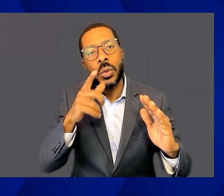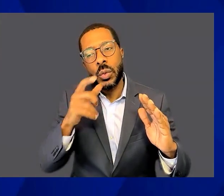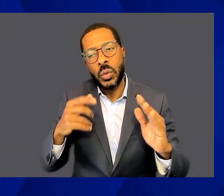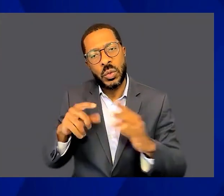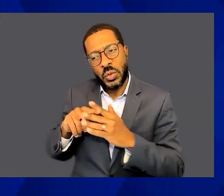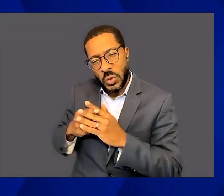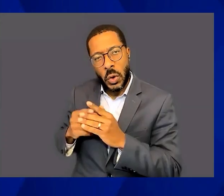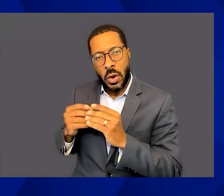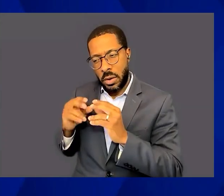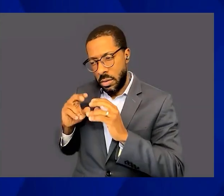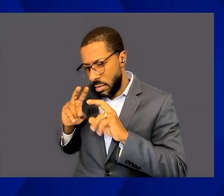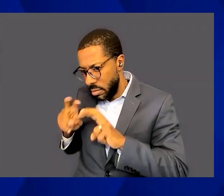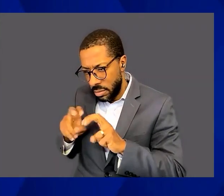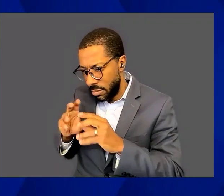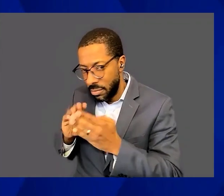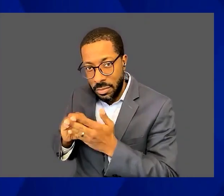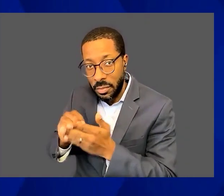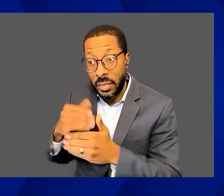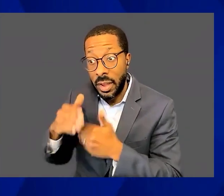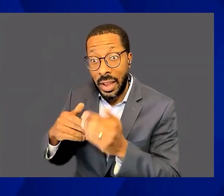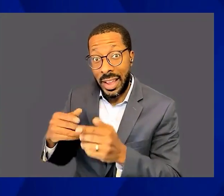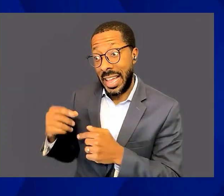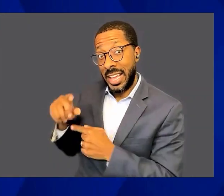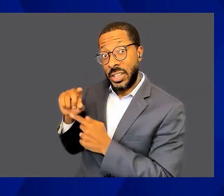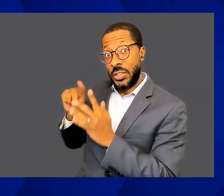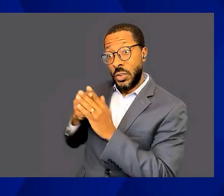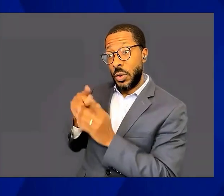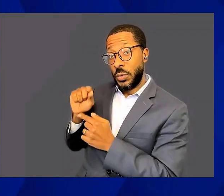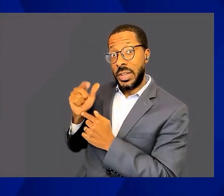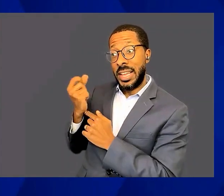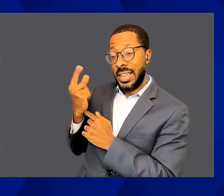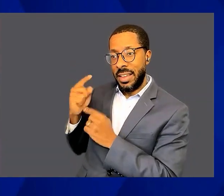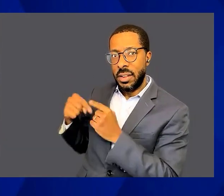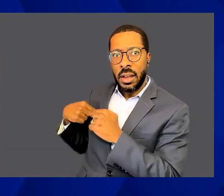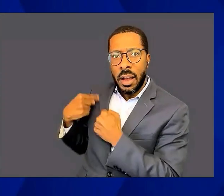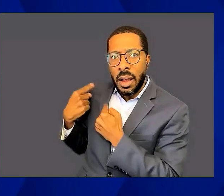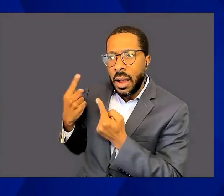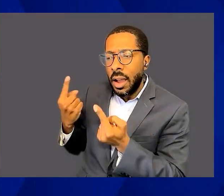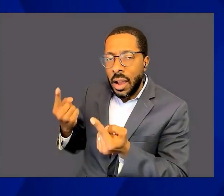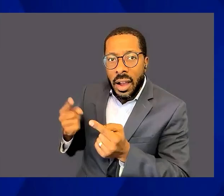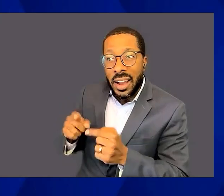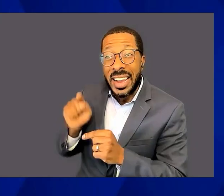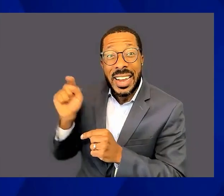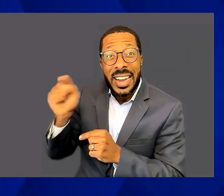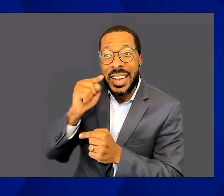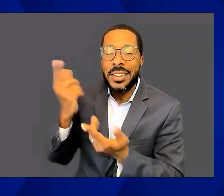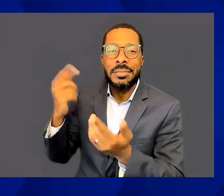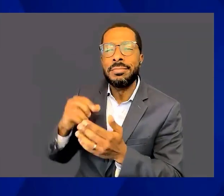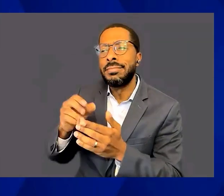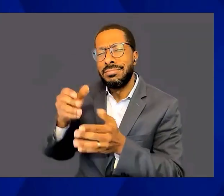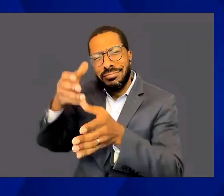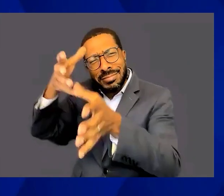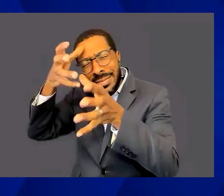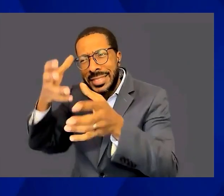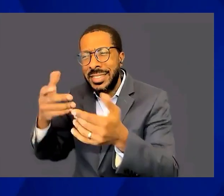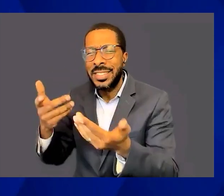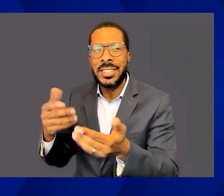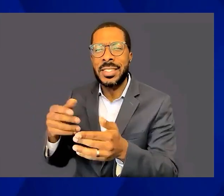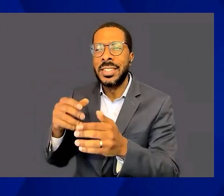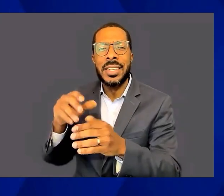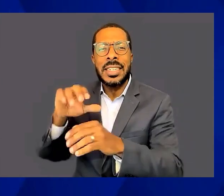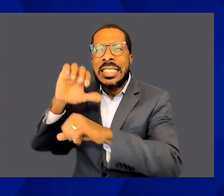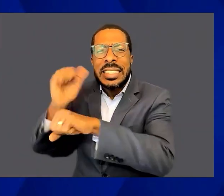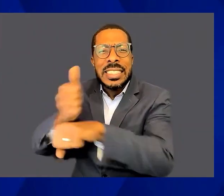active community of scholars, mentors, institutions, and industry partners working together to expand opportunities and